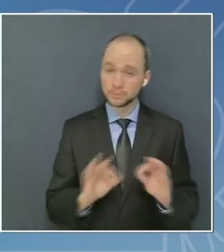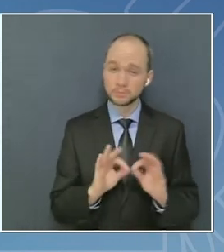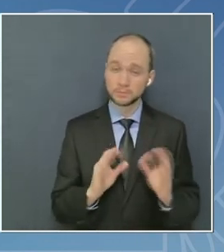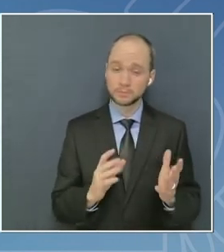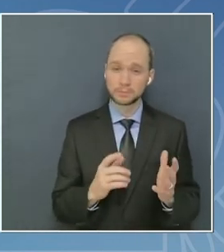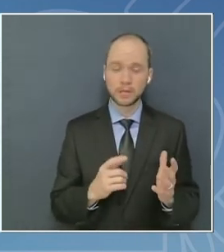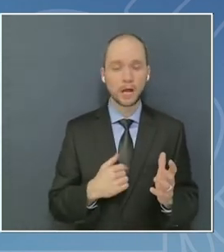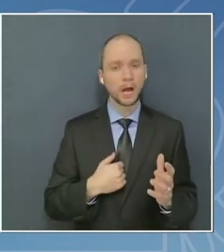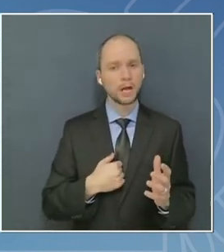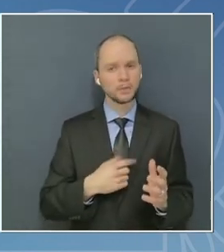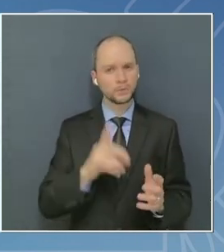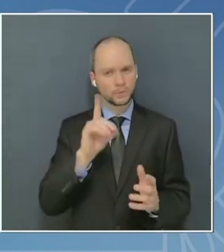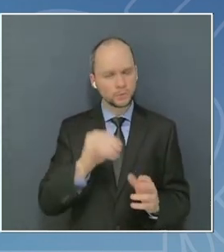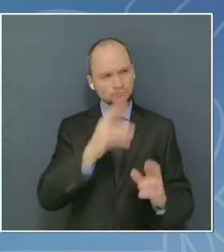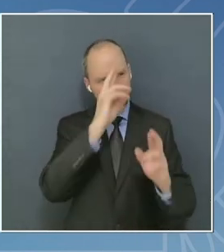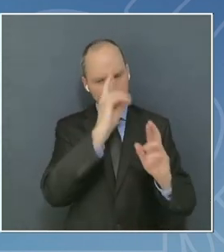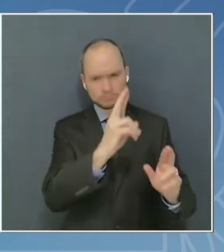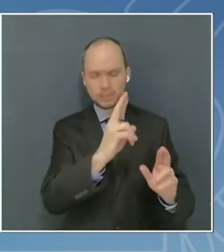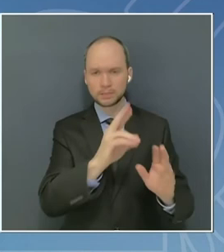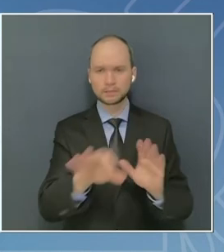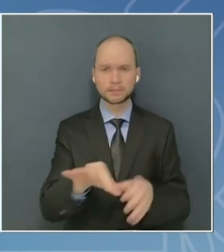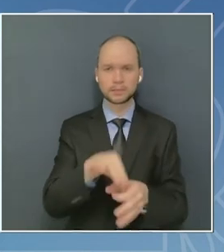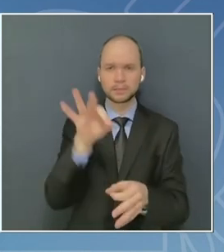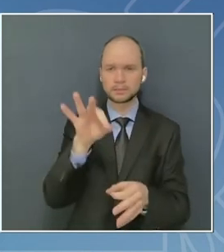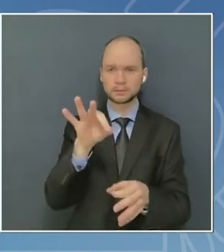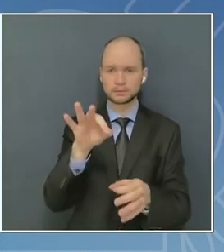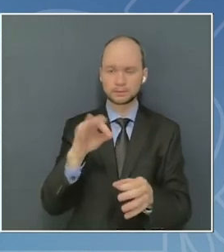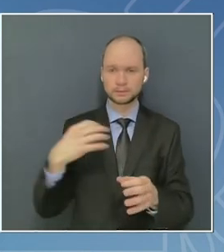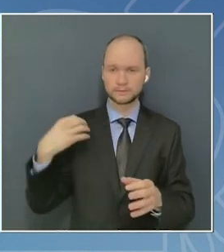elected officials. They could be better off